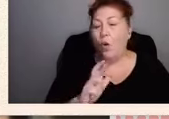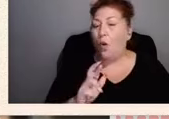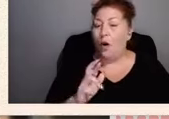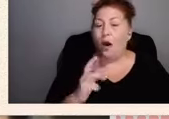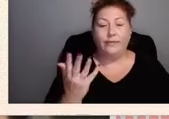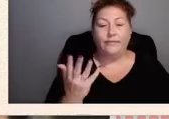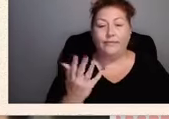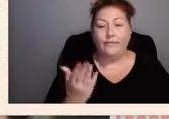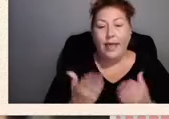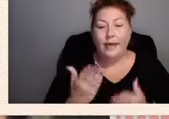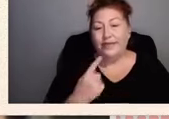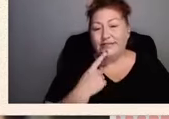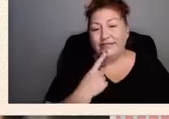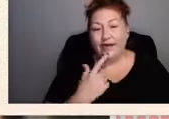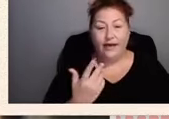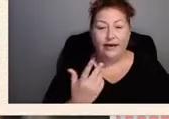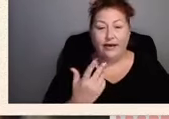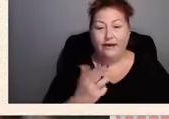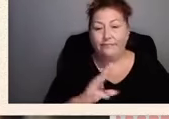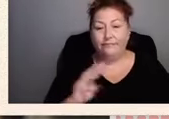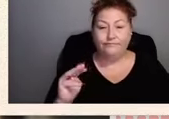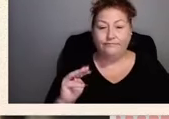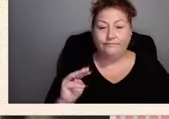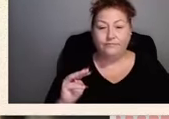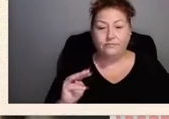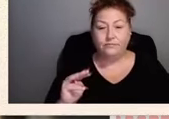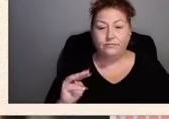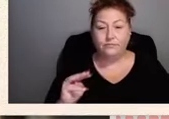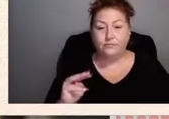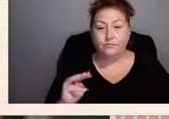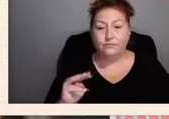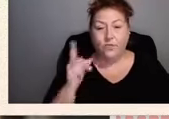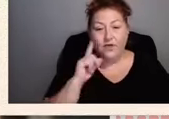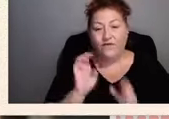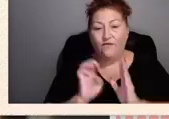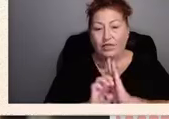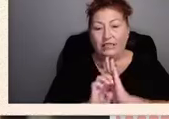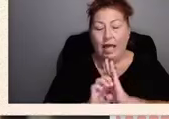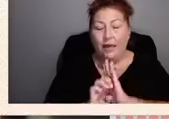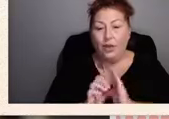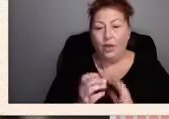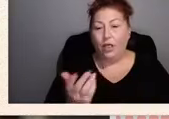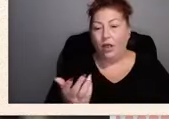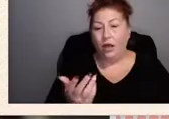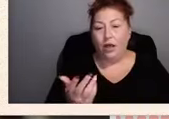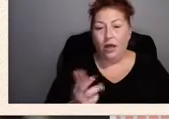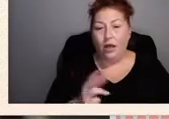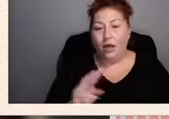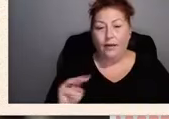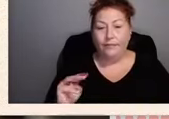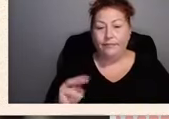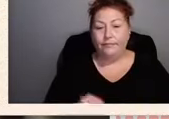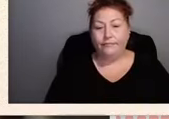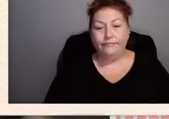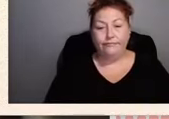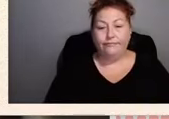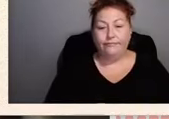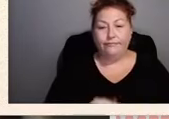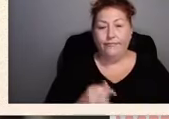say, um, for example, um, I